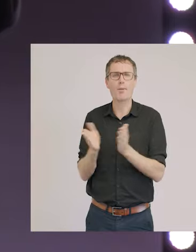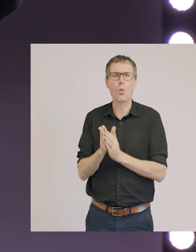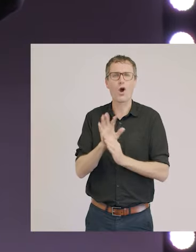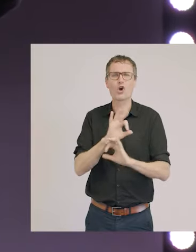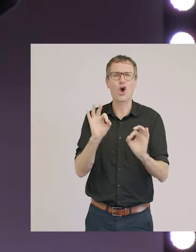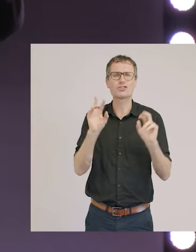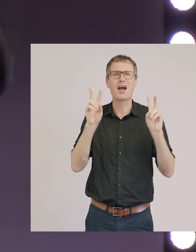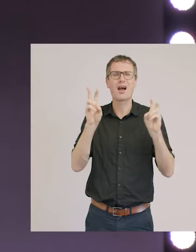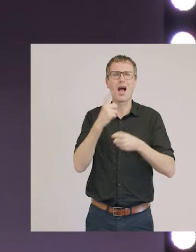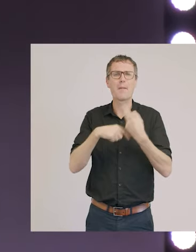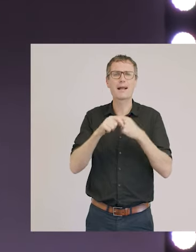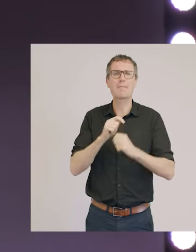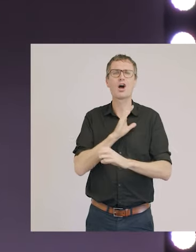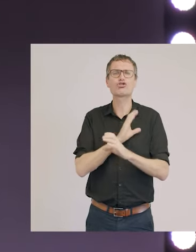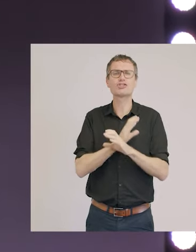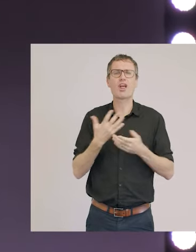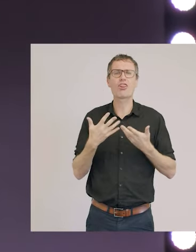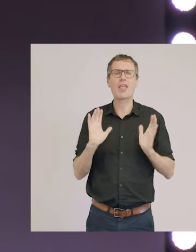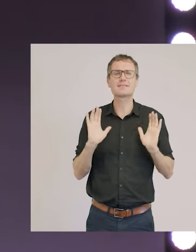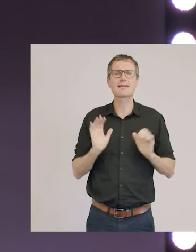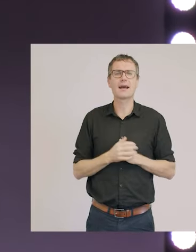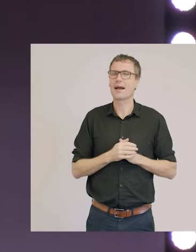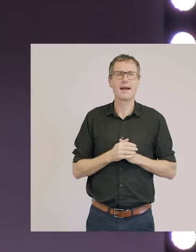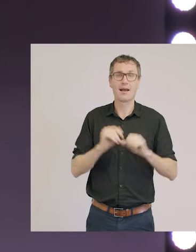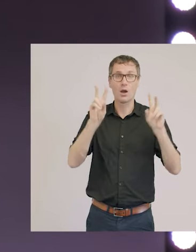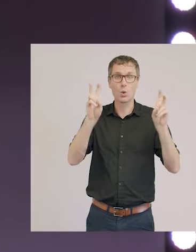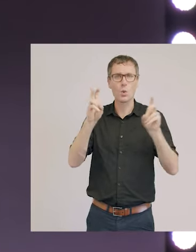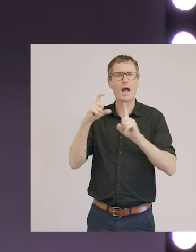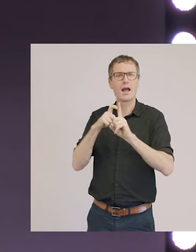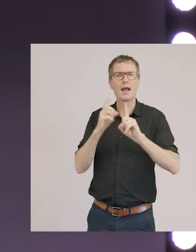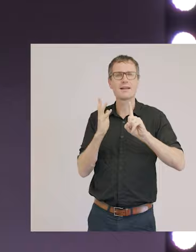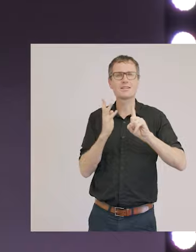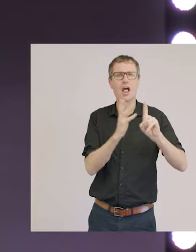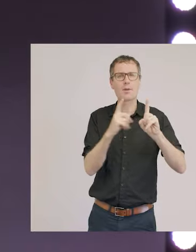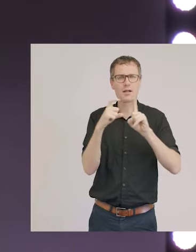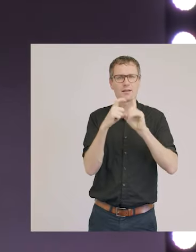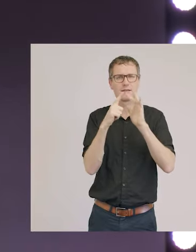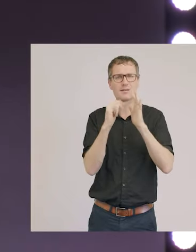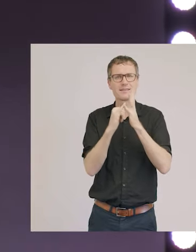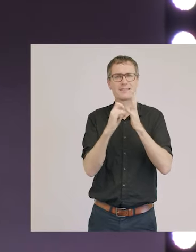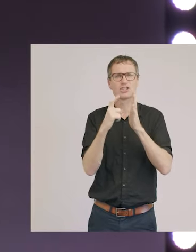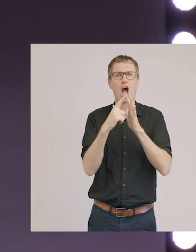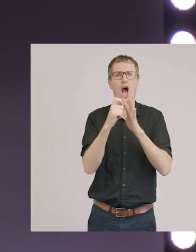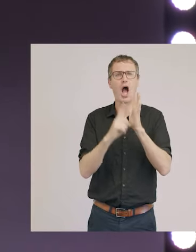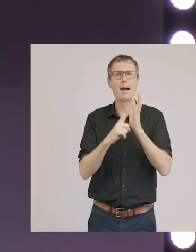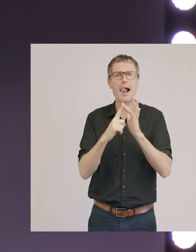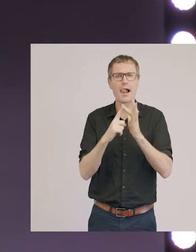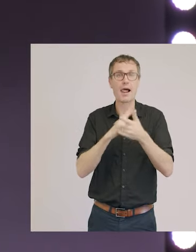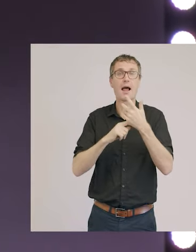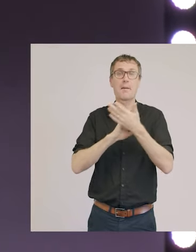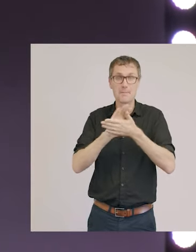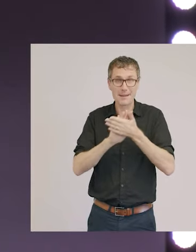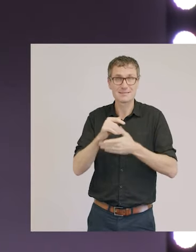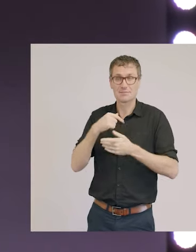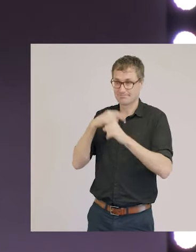not being a Christian, but it's actually being a disciple. And a disciple is a person who not only follows Jesus, but tries